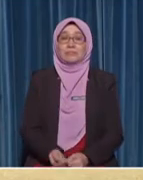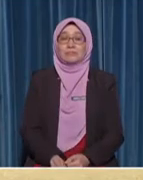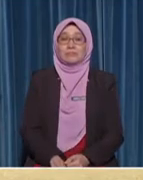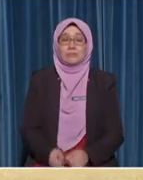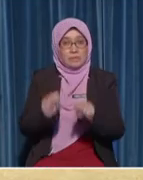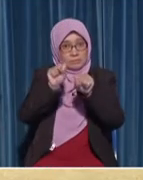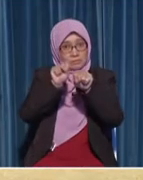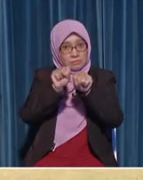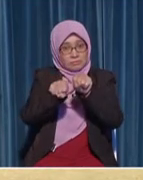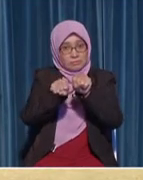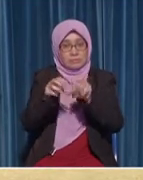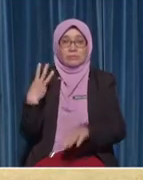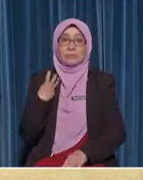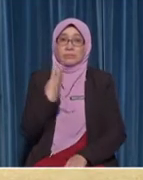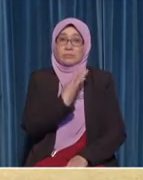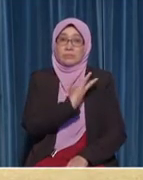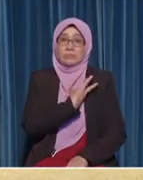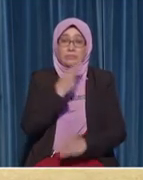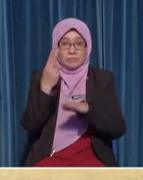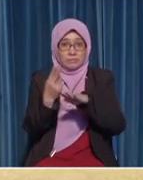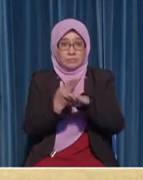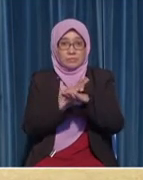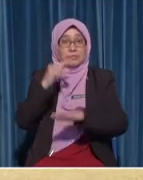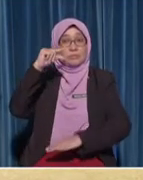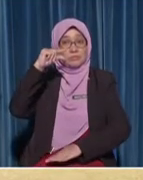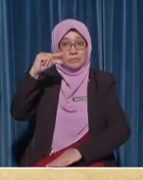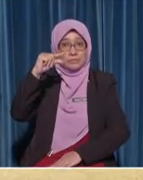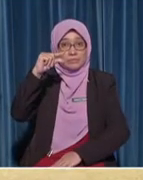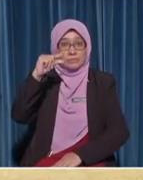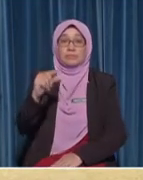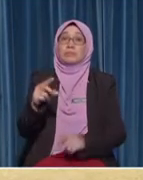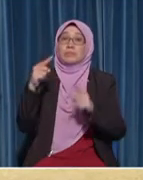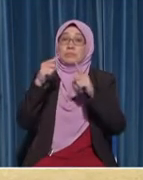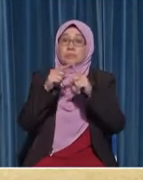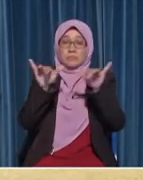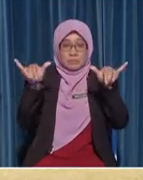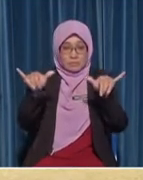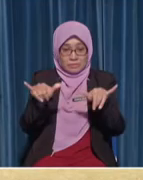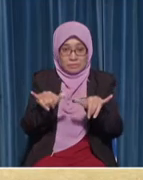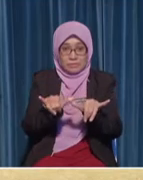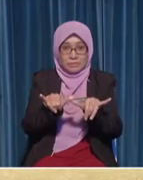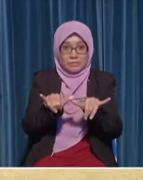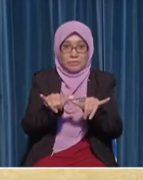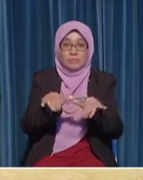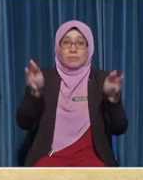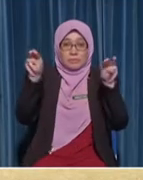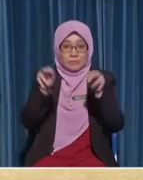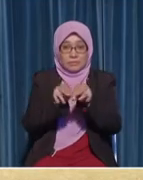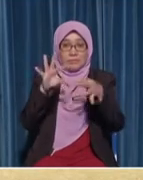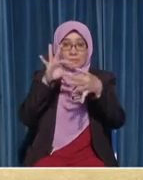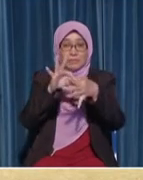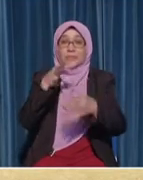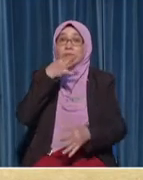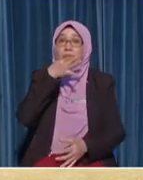So, we use gram to measure the mass of strawberry.